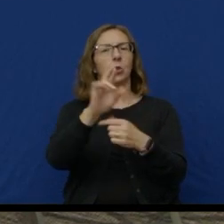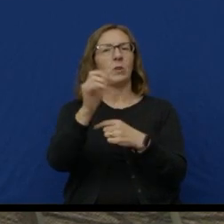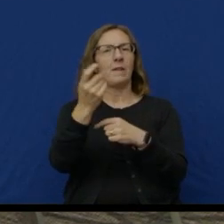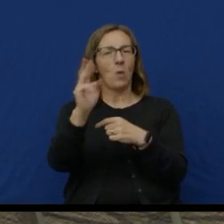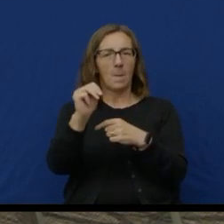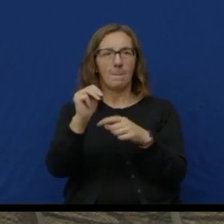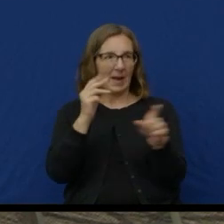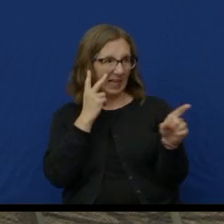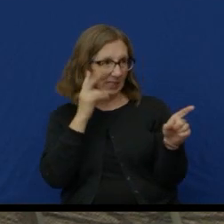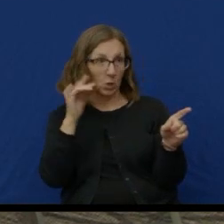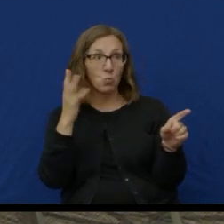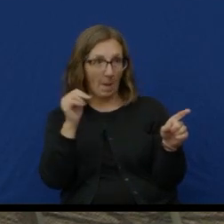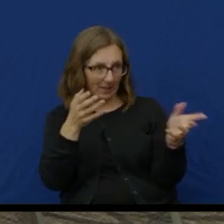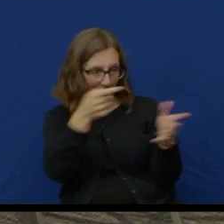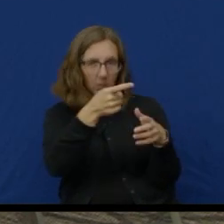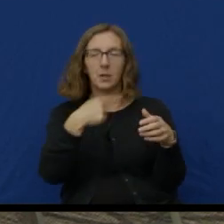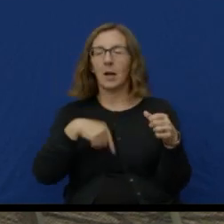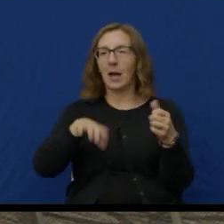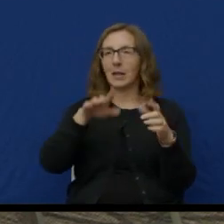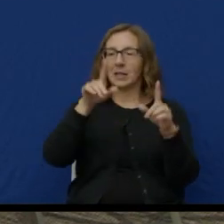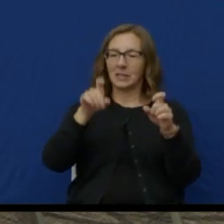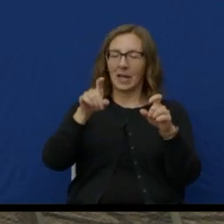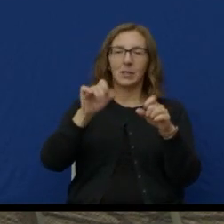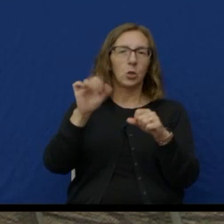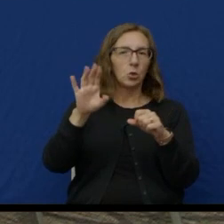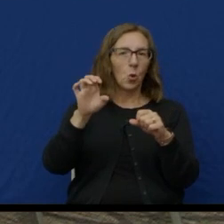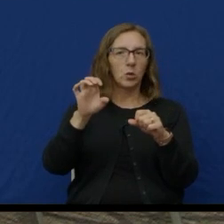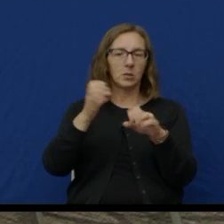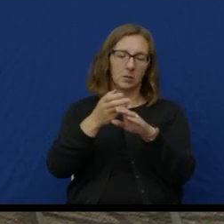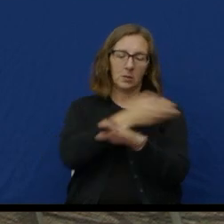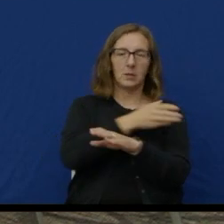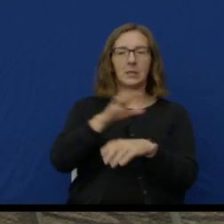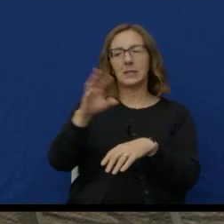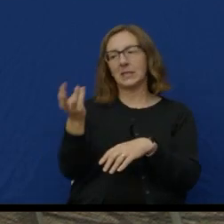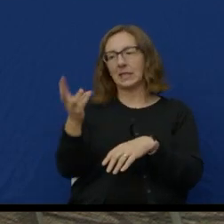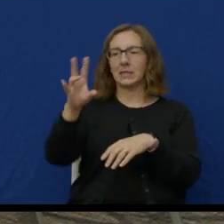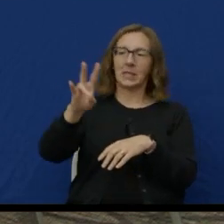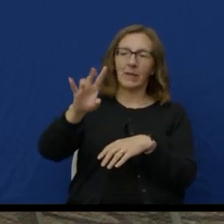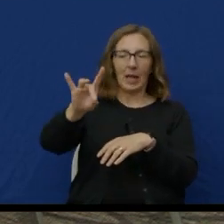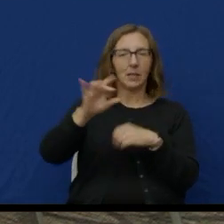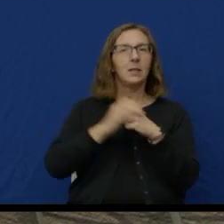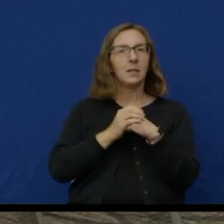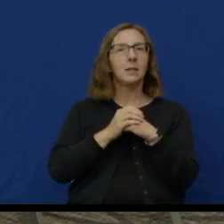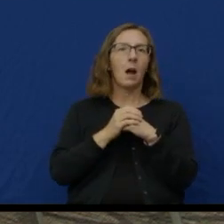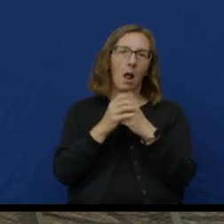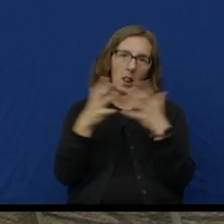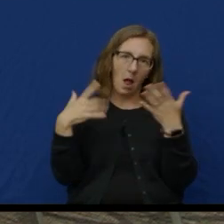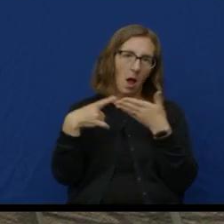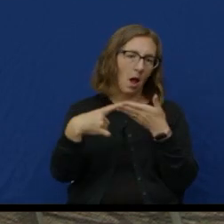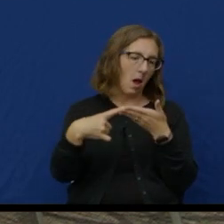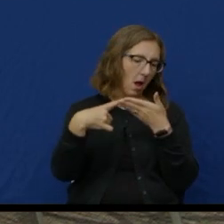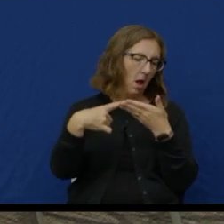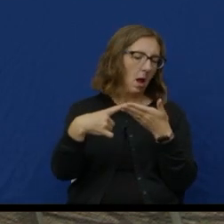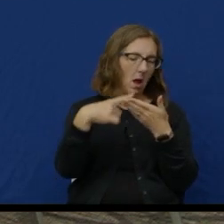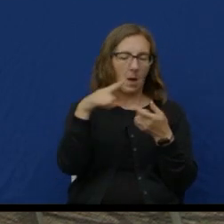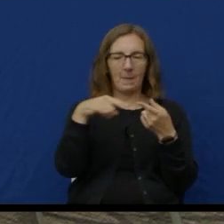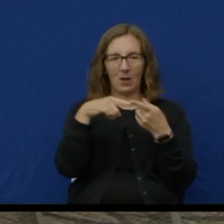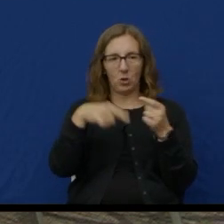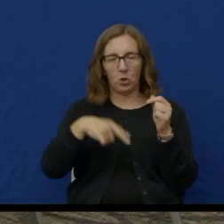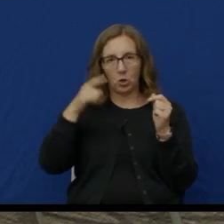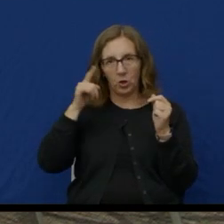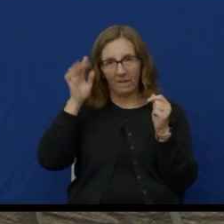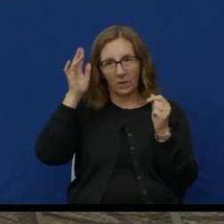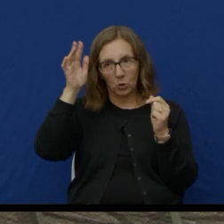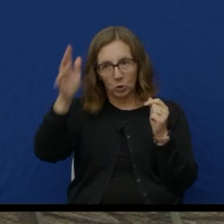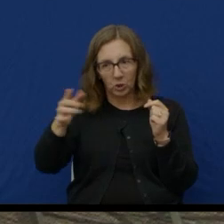Robin's in the room, and the task force that led up to 678, I think Randy may have participated. There was a lot of conversation about the future of